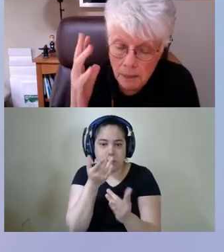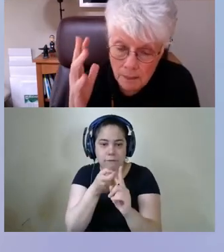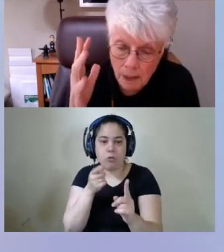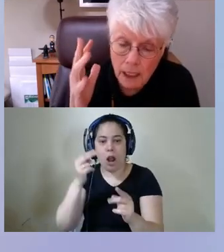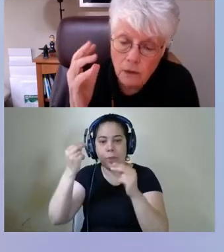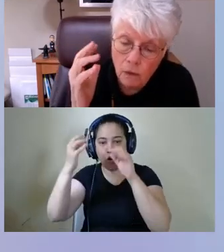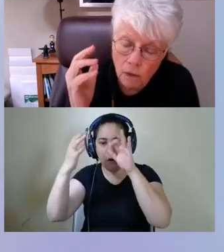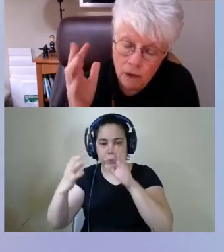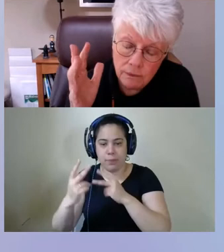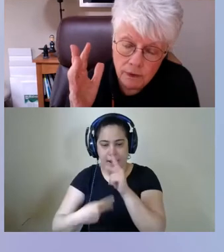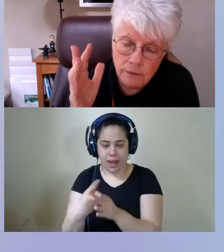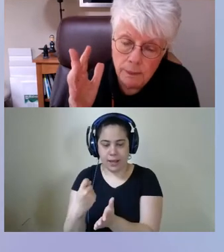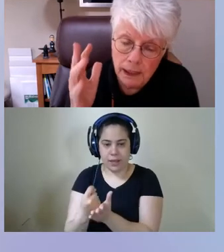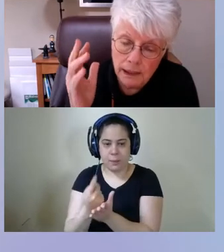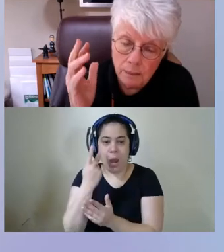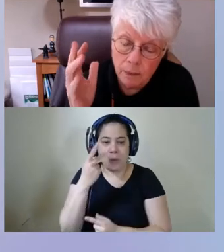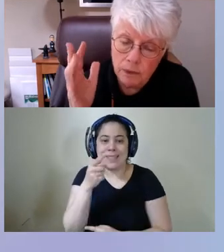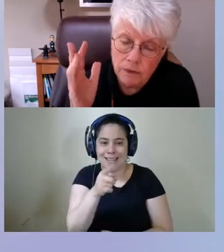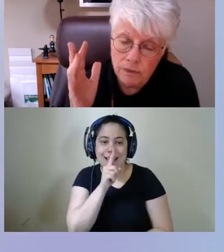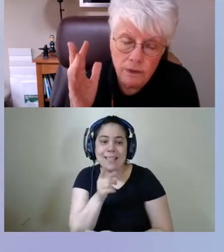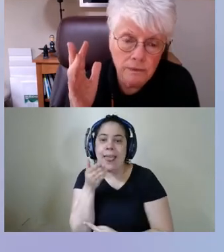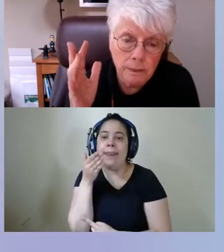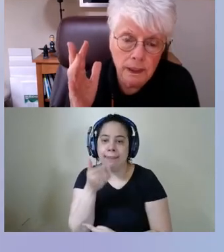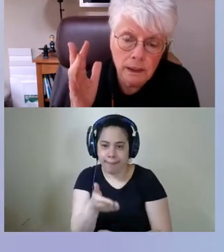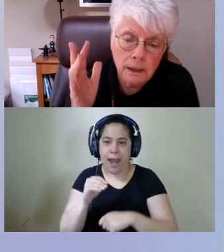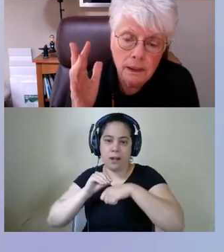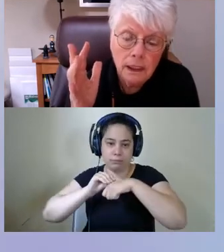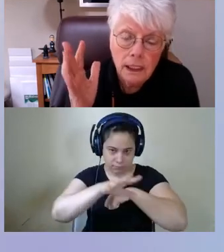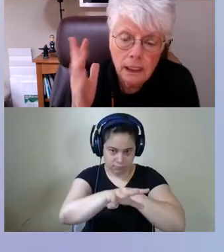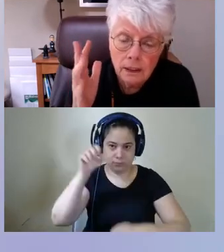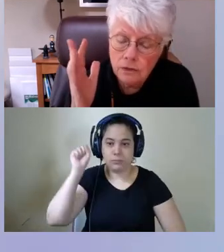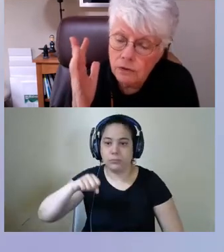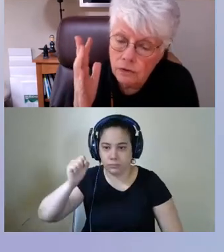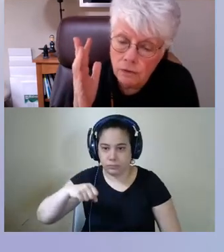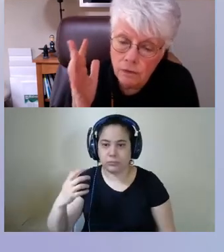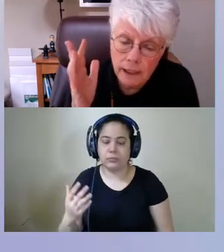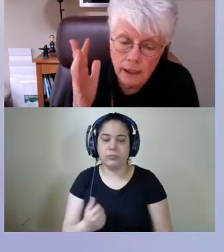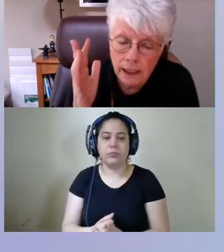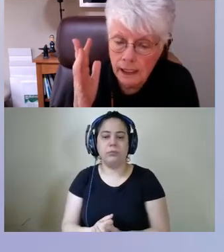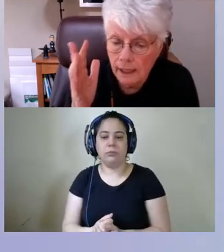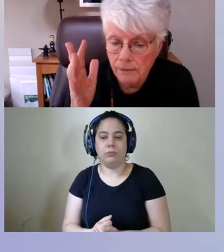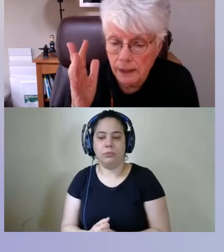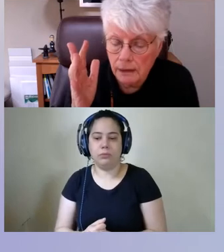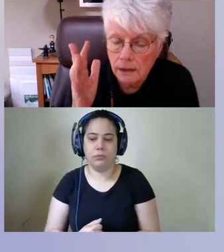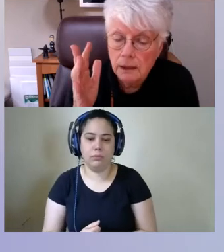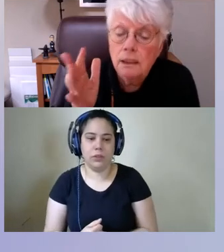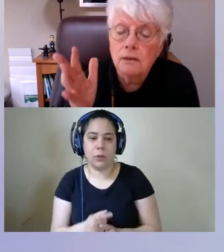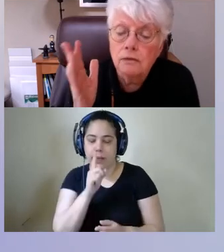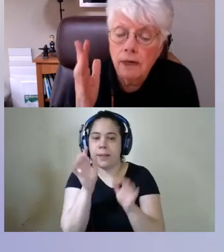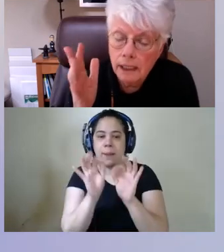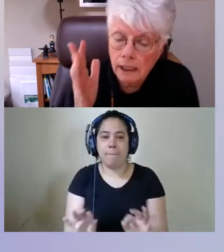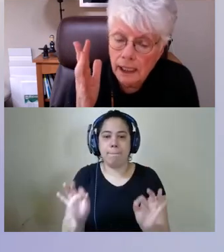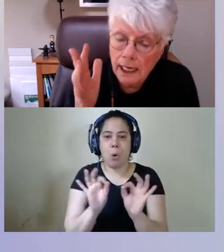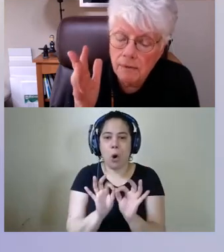to my mind, all of neurofeedback and the importance of neurofeedback is to regulate affect. And